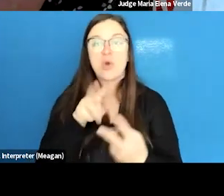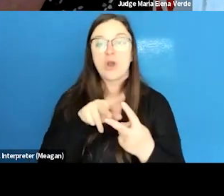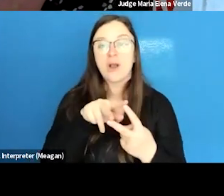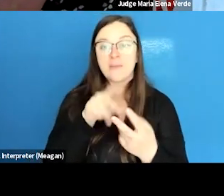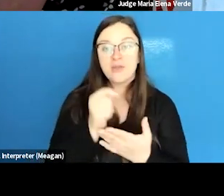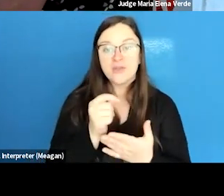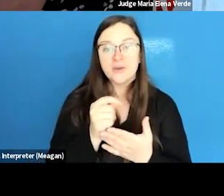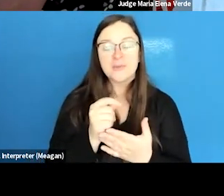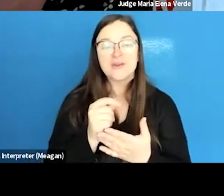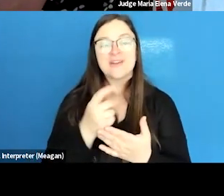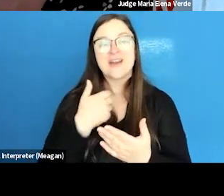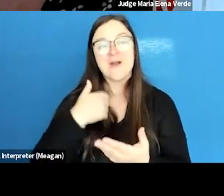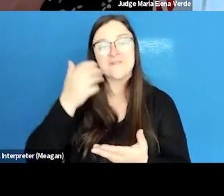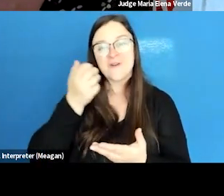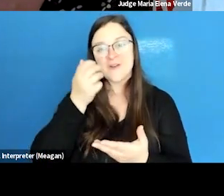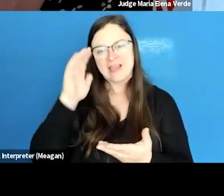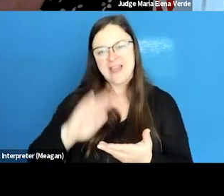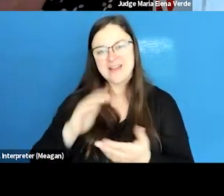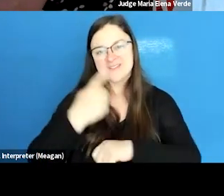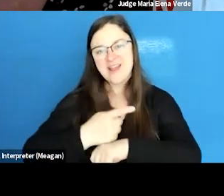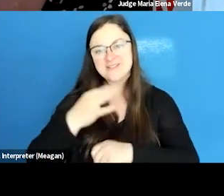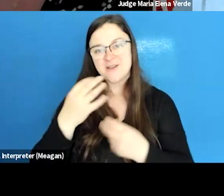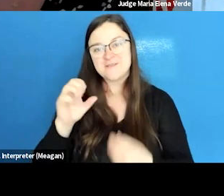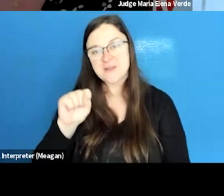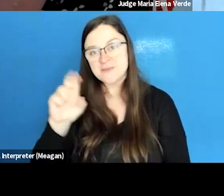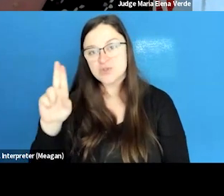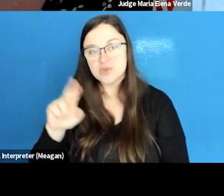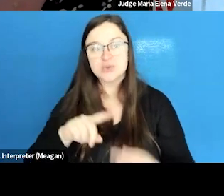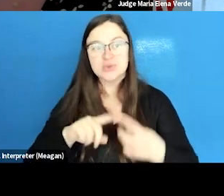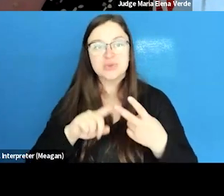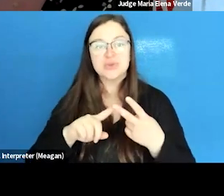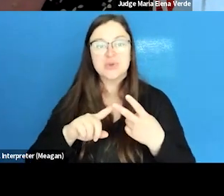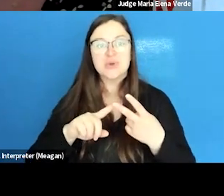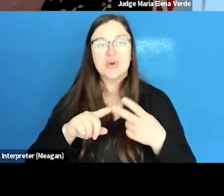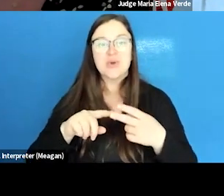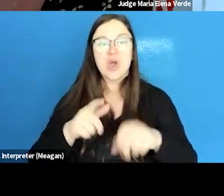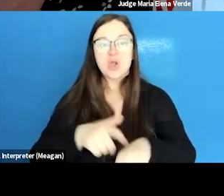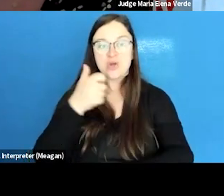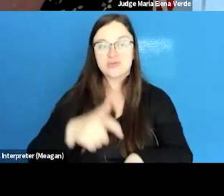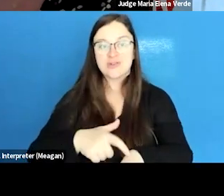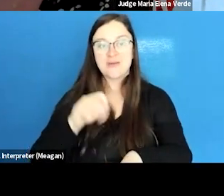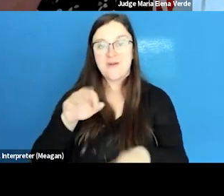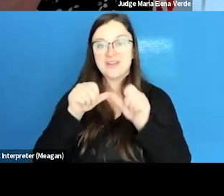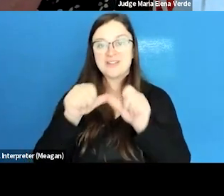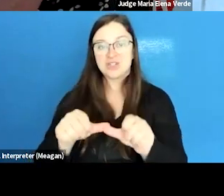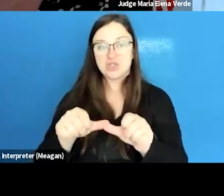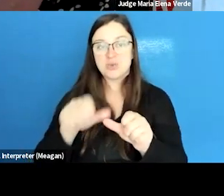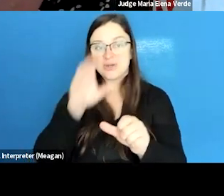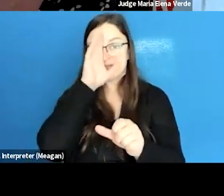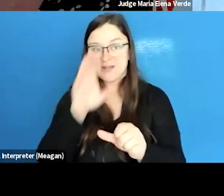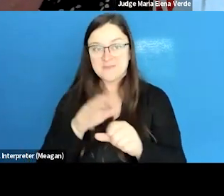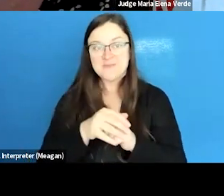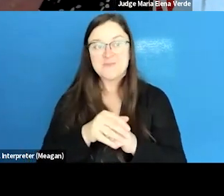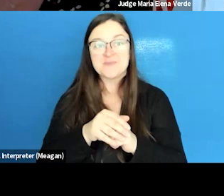fewer days of substance use, longer periods of continuous abstinence from substances, decreased incidence of